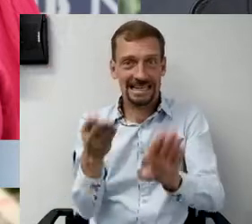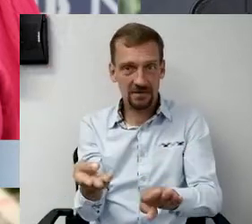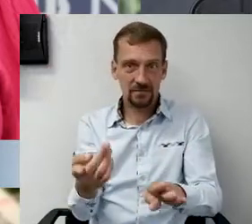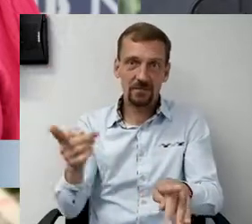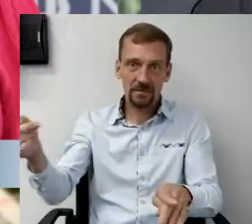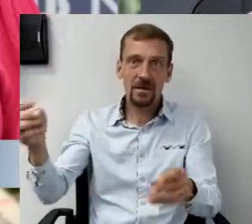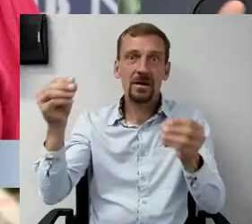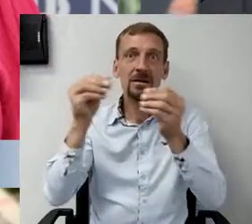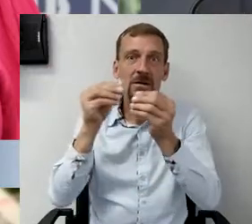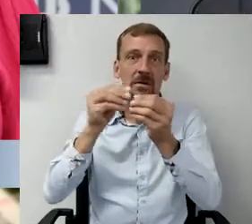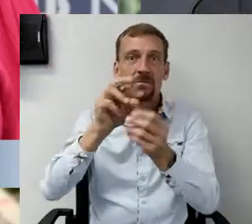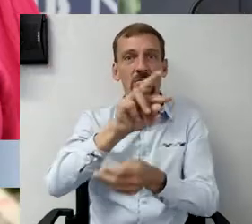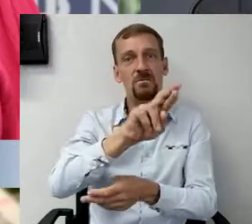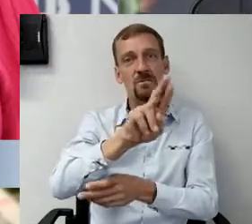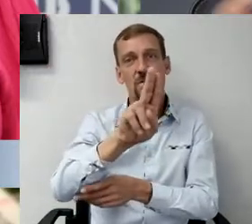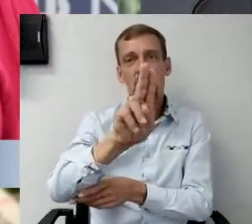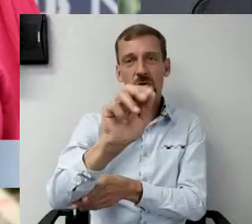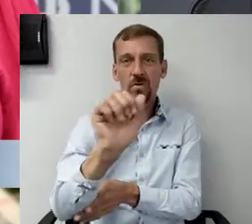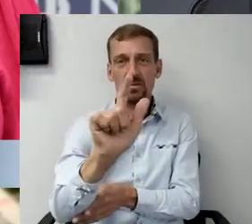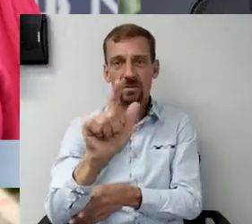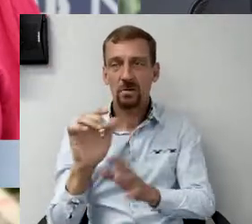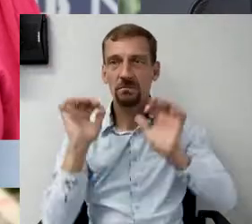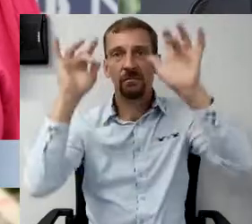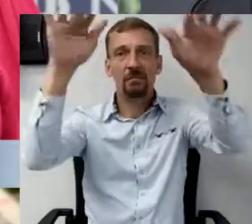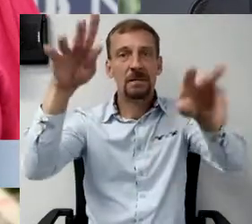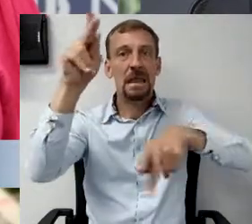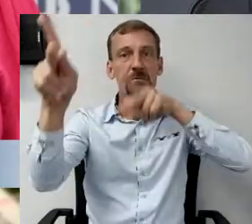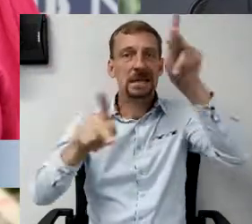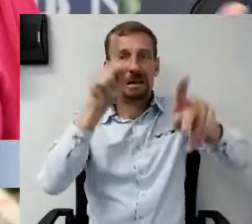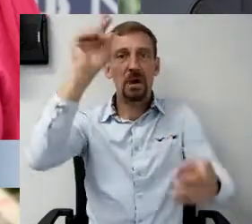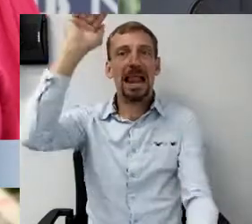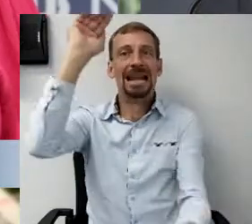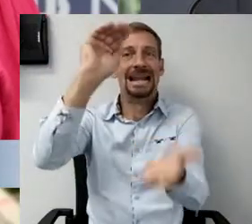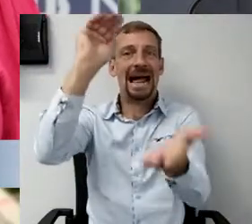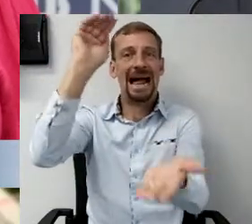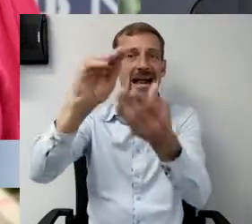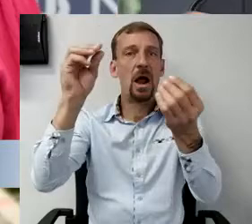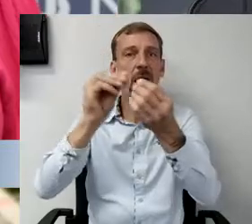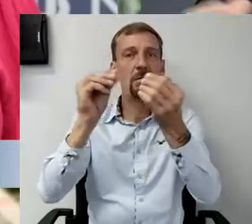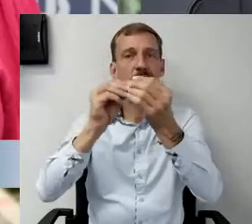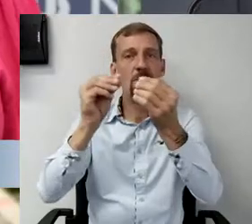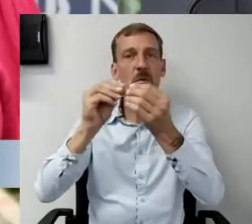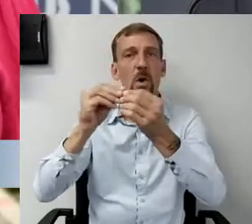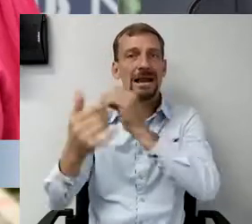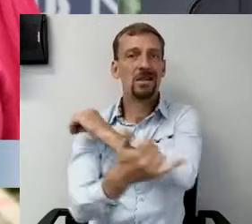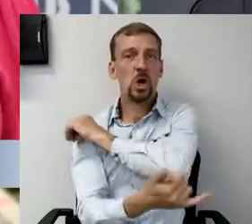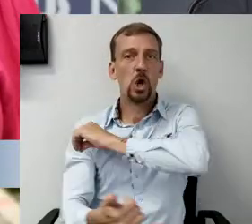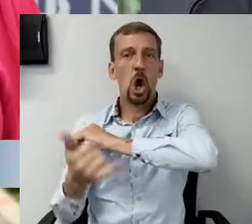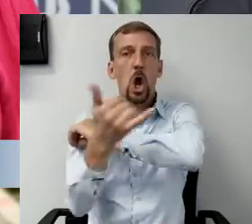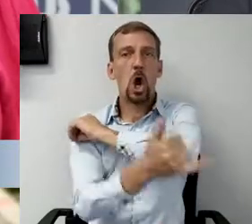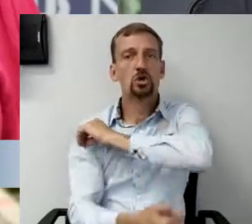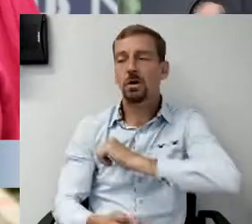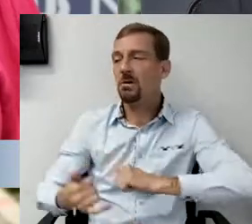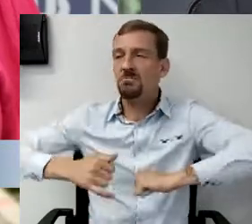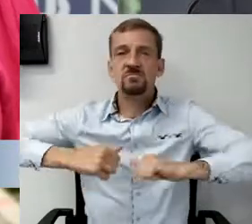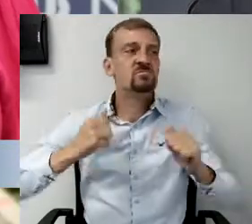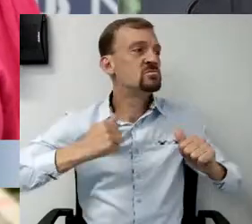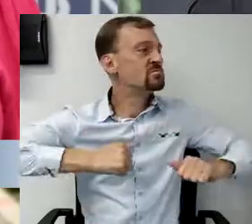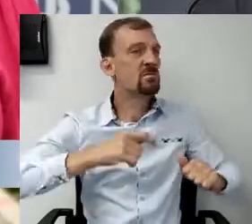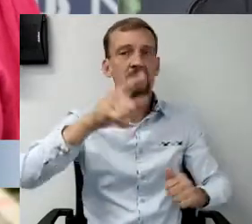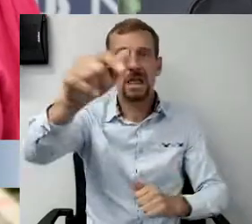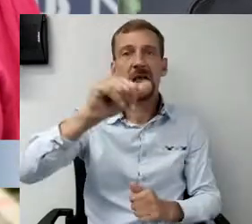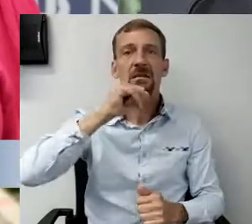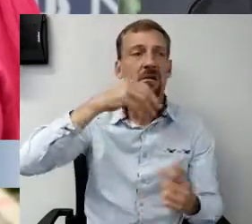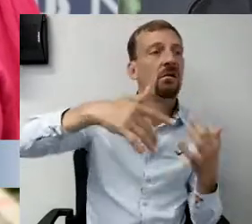rural, where there's not as much congestion of people. They're much more spread out where they live and don't